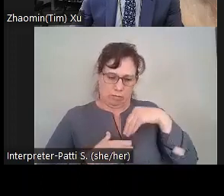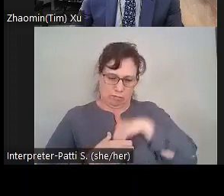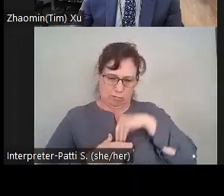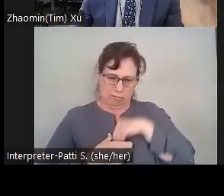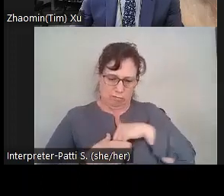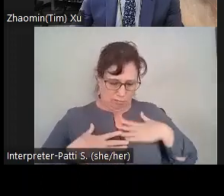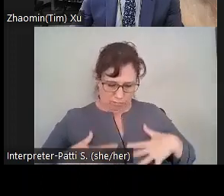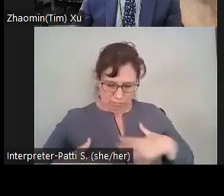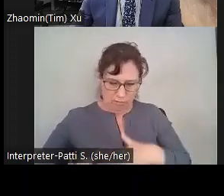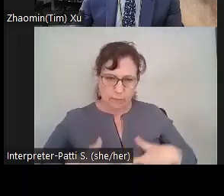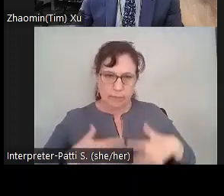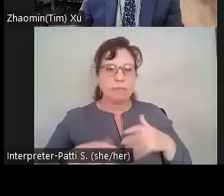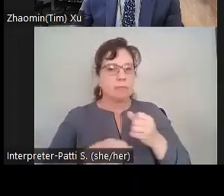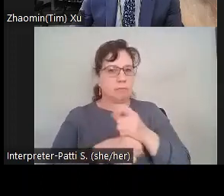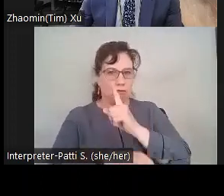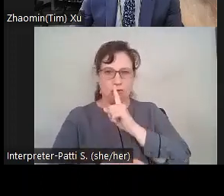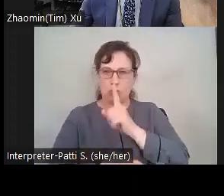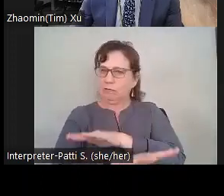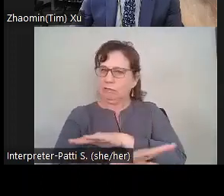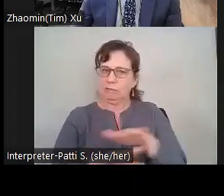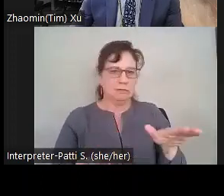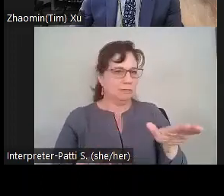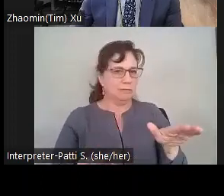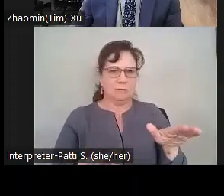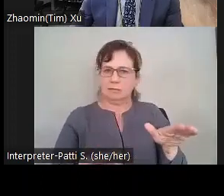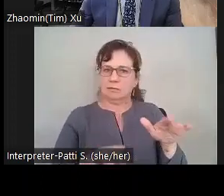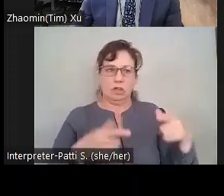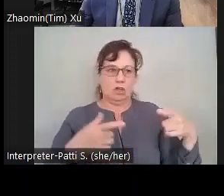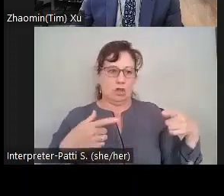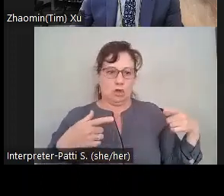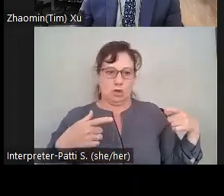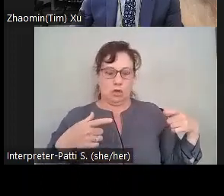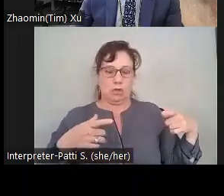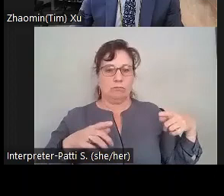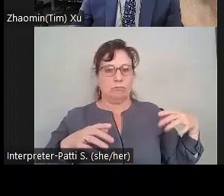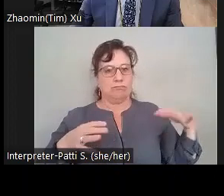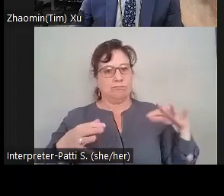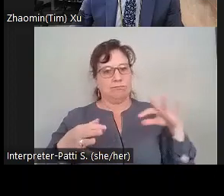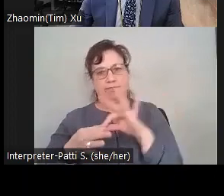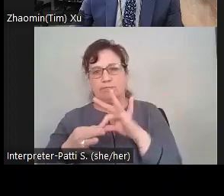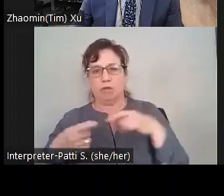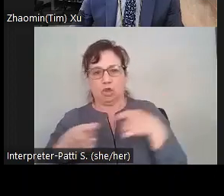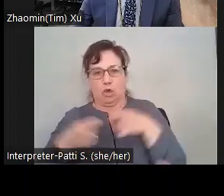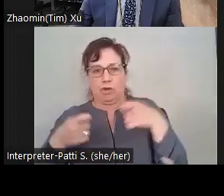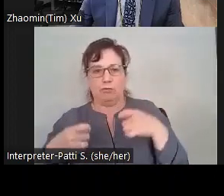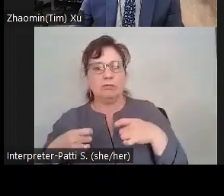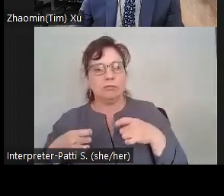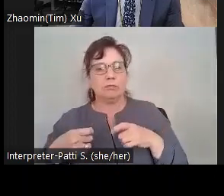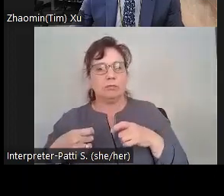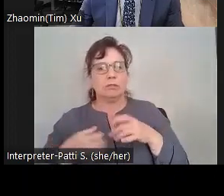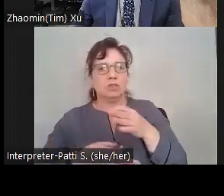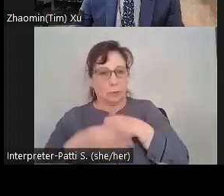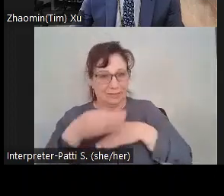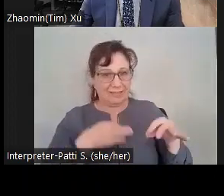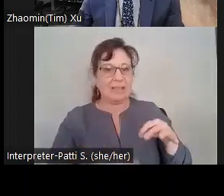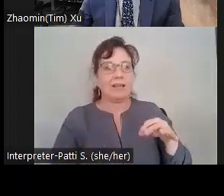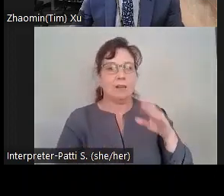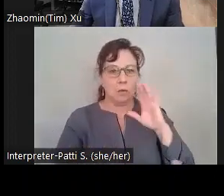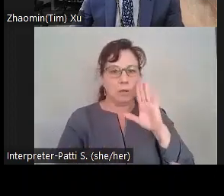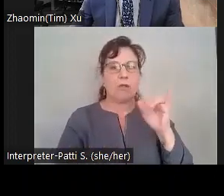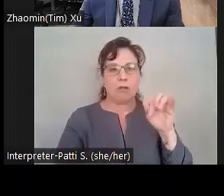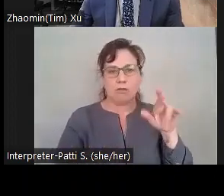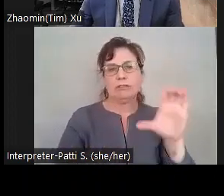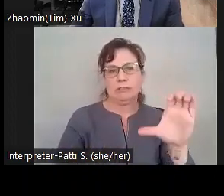in, we really want to make sure that we don't send a current through those. So we will use the infrared coagulator for those patients.